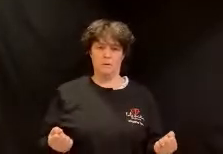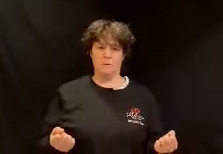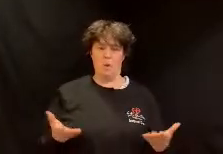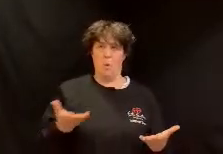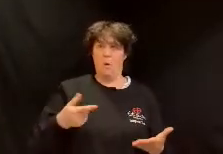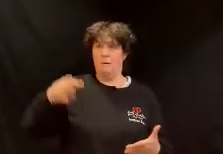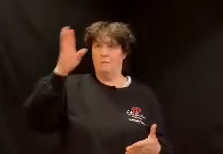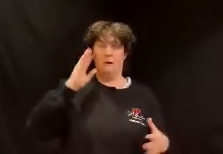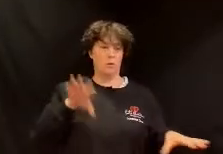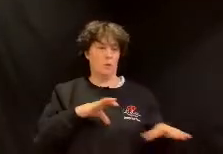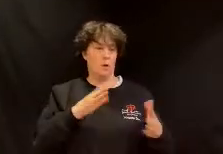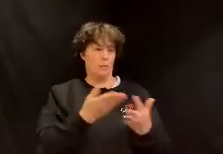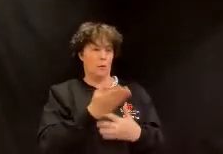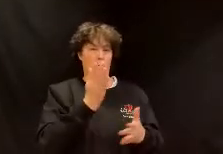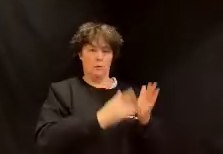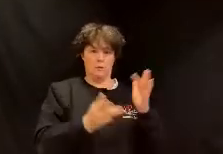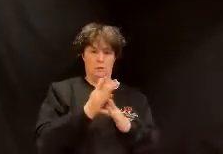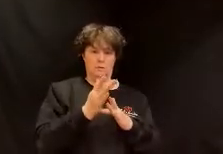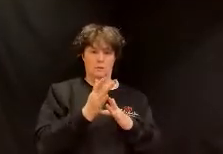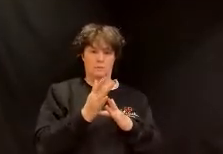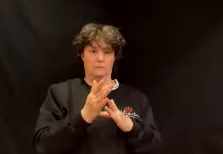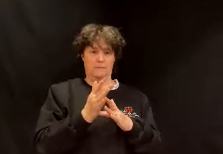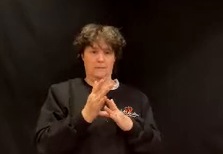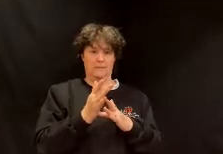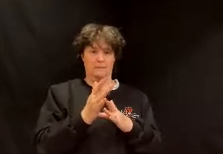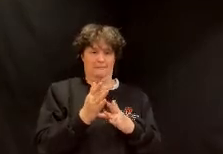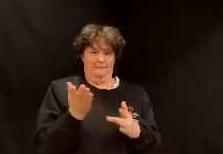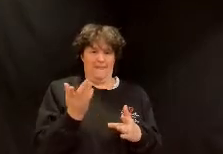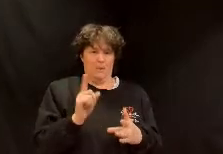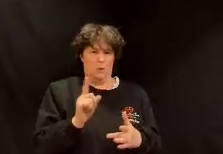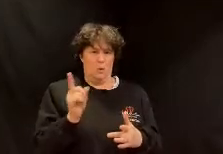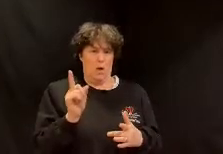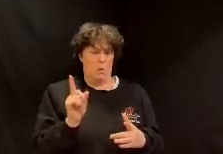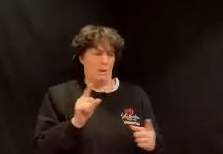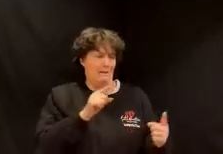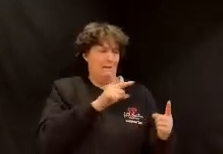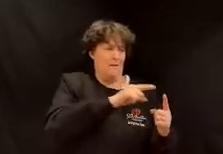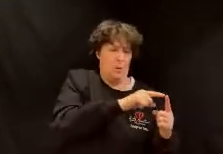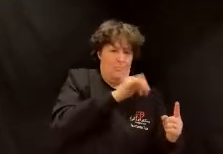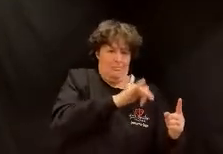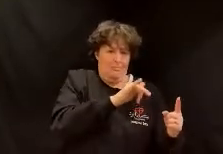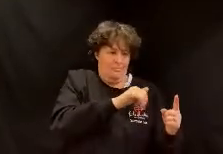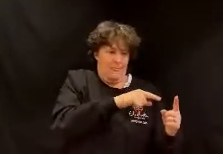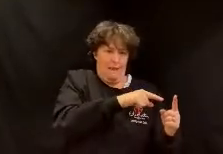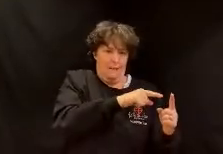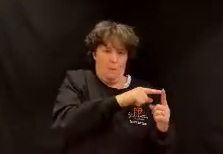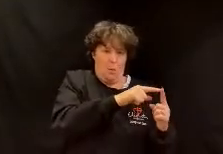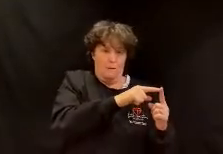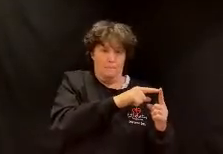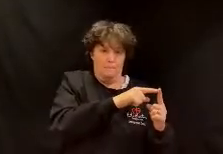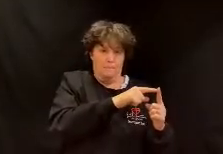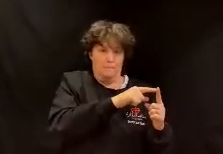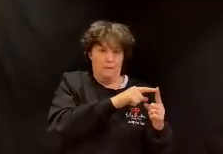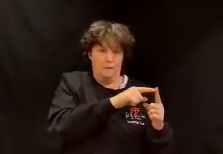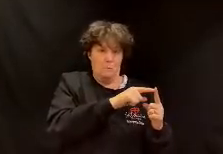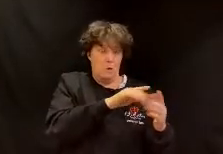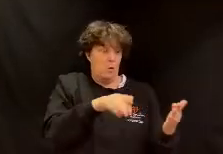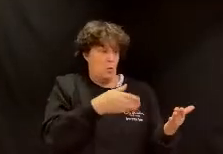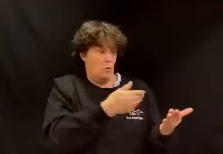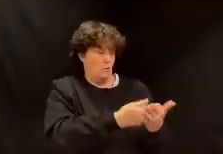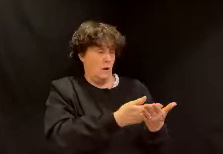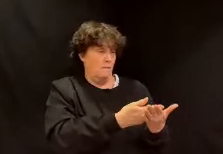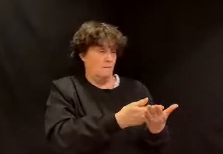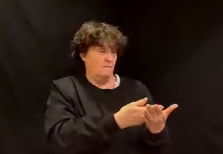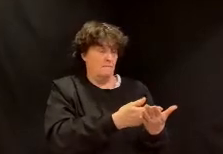Jesus. That's where I'm going to get to. That's what I'm trying to get to in this series, is that we're trying to get to the place that we become confident in the